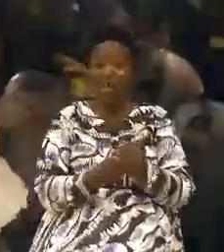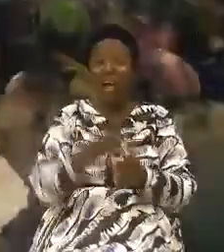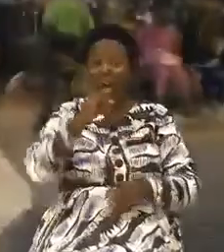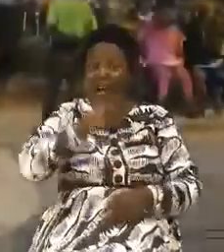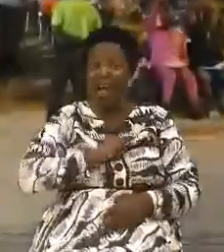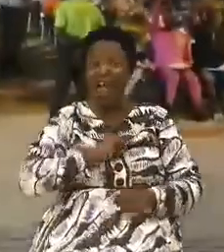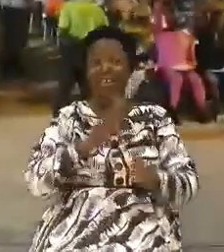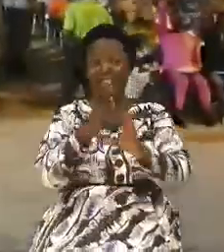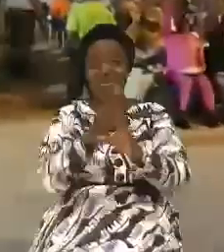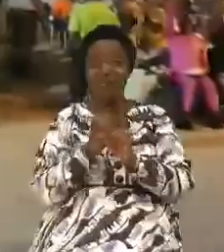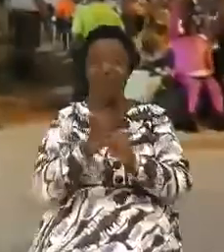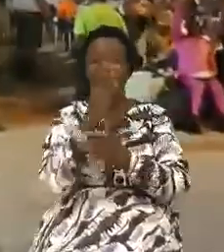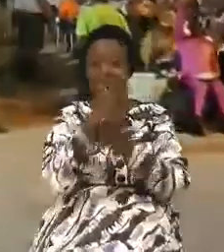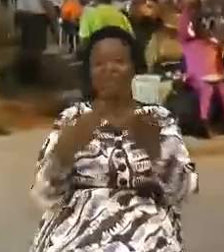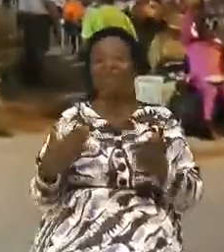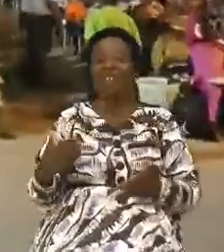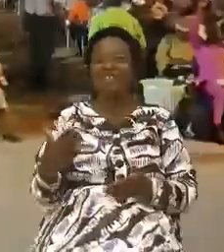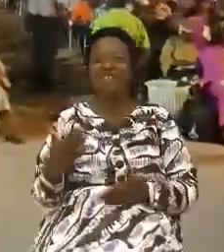something.